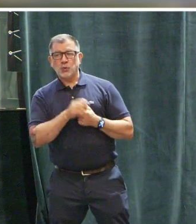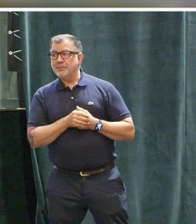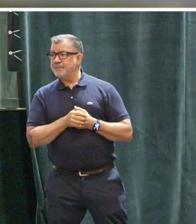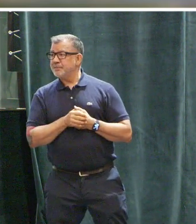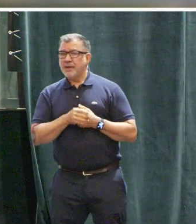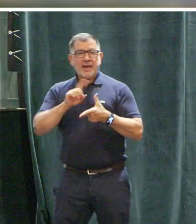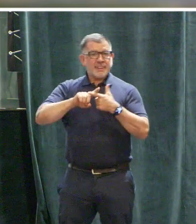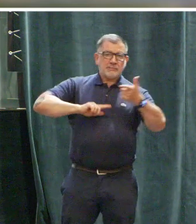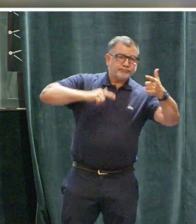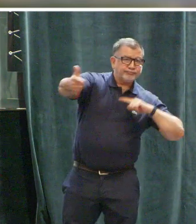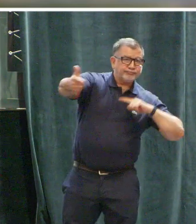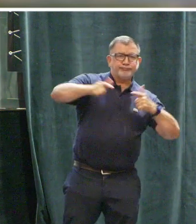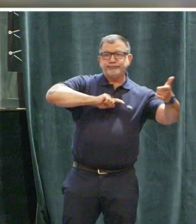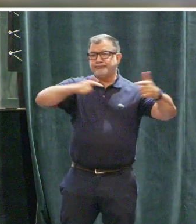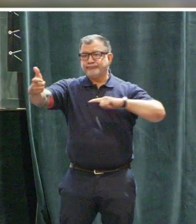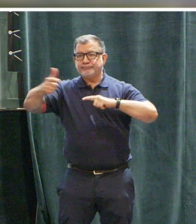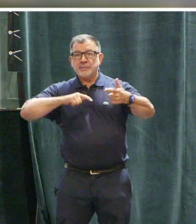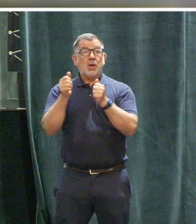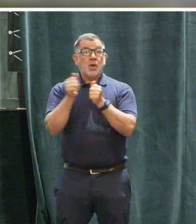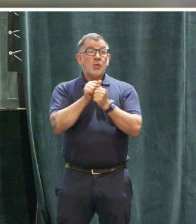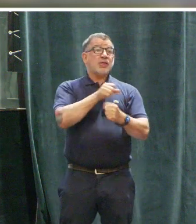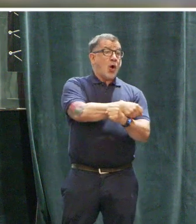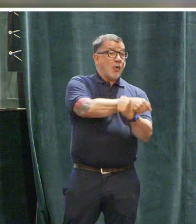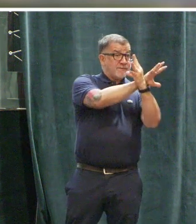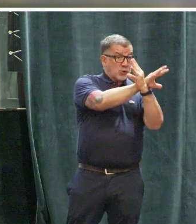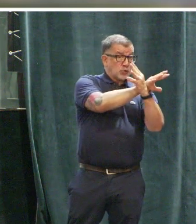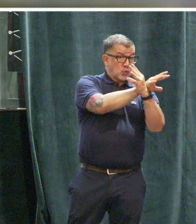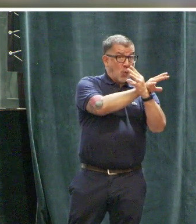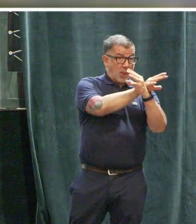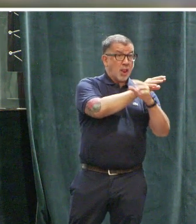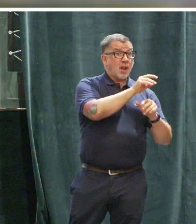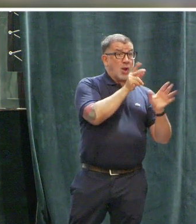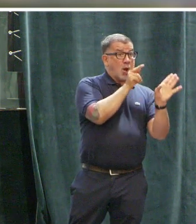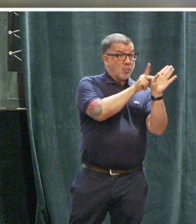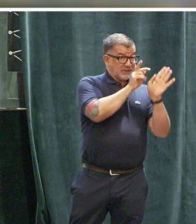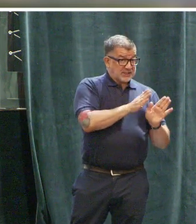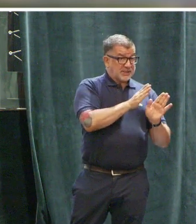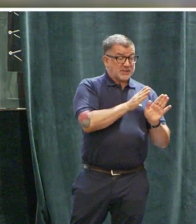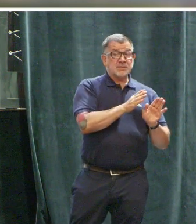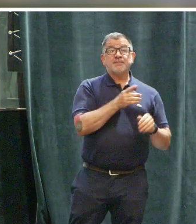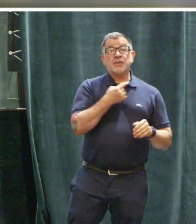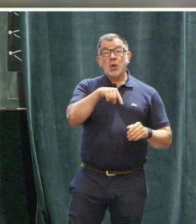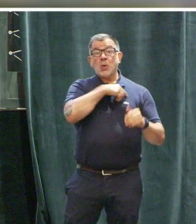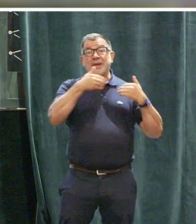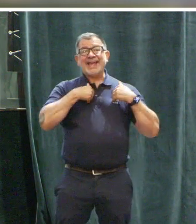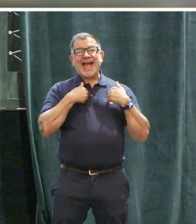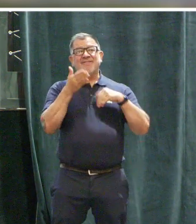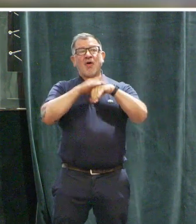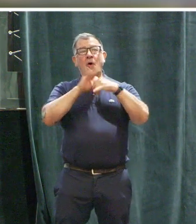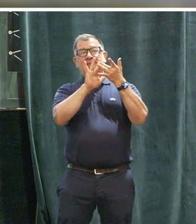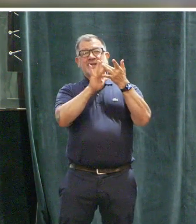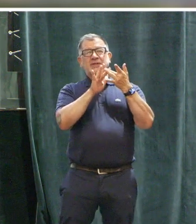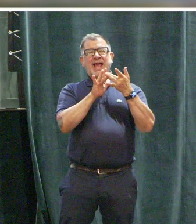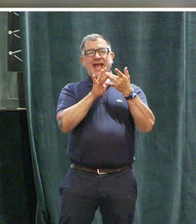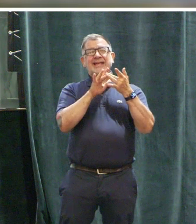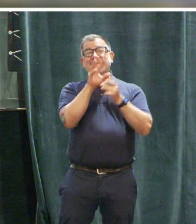back and forth between our virtual friends who are online. We have close to 60 people online, so we have